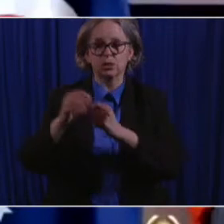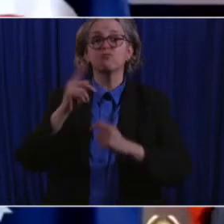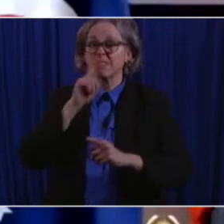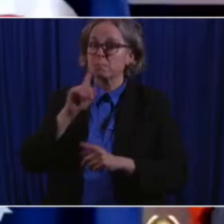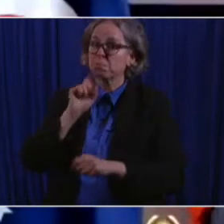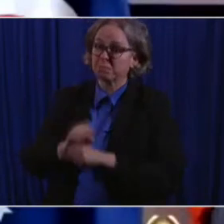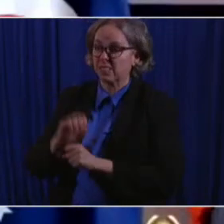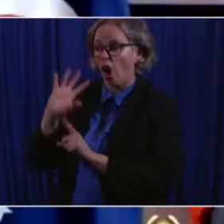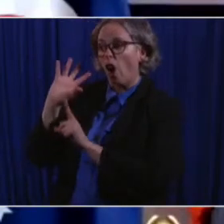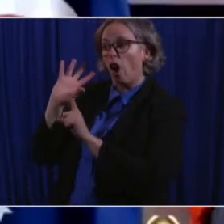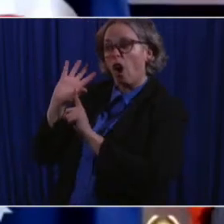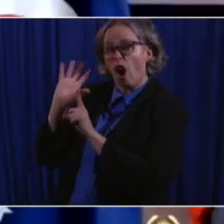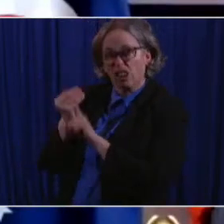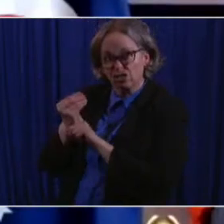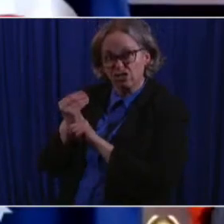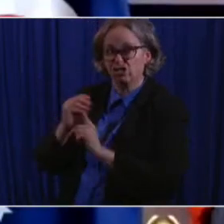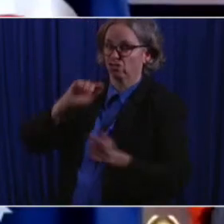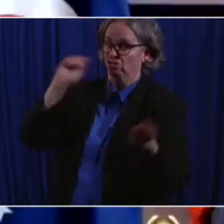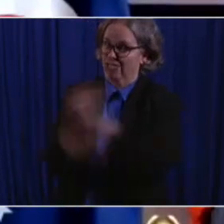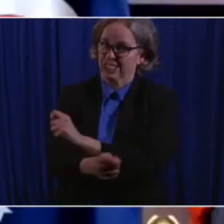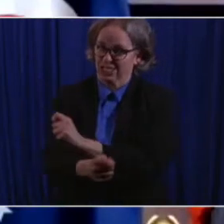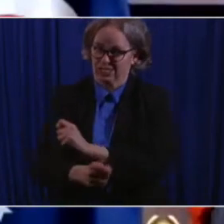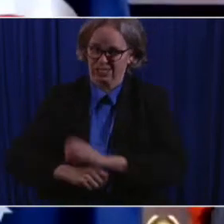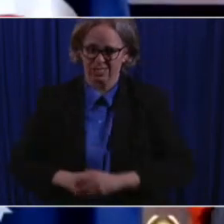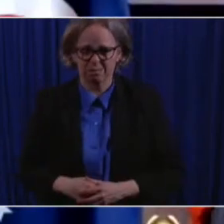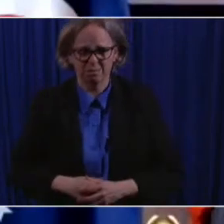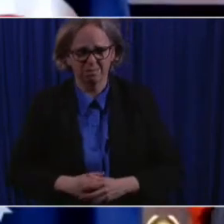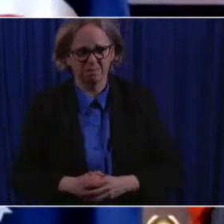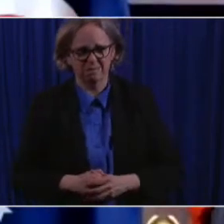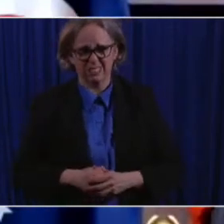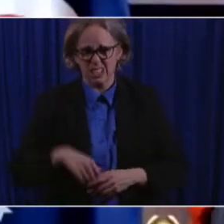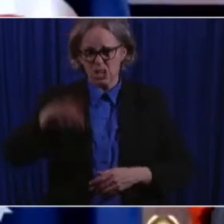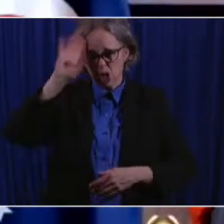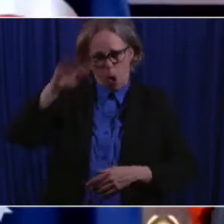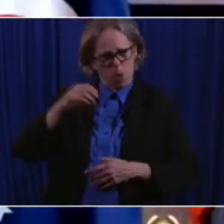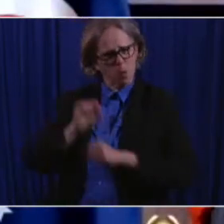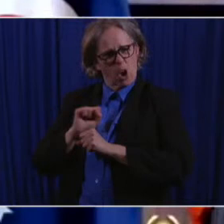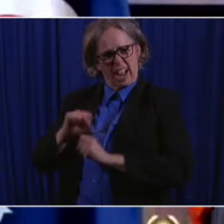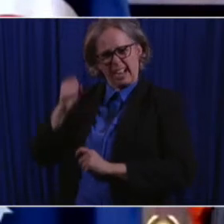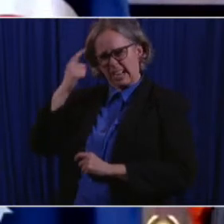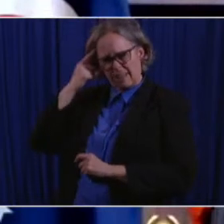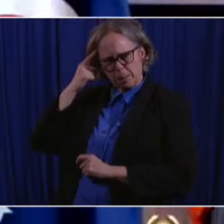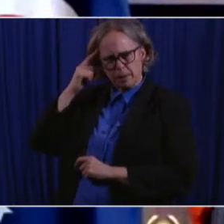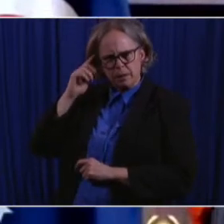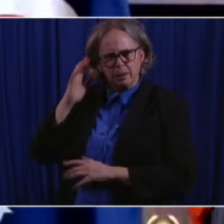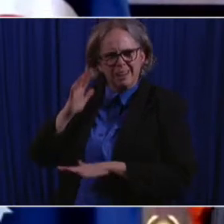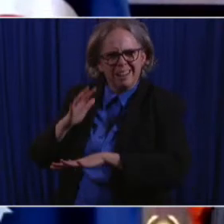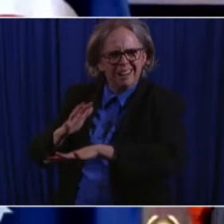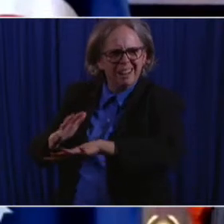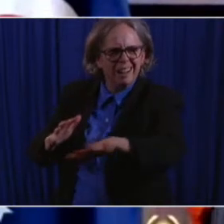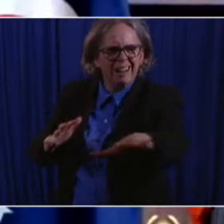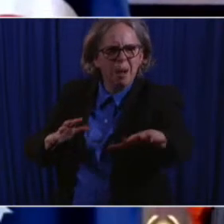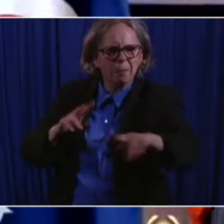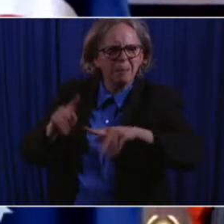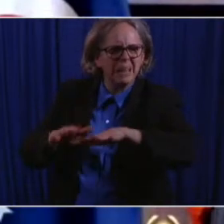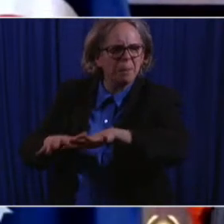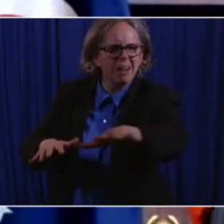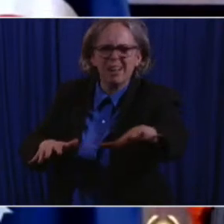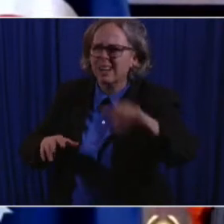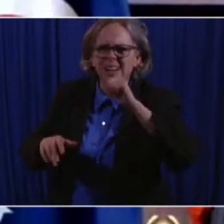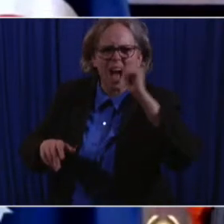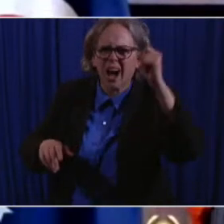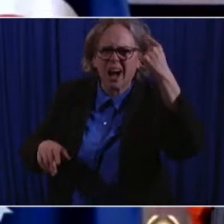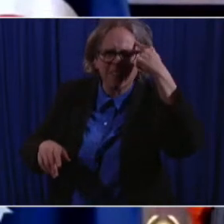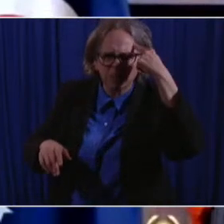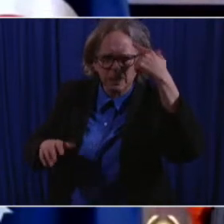We have people inside state government, people outside state government who are really stepping up to the challenge to use technology to better